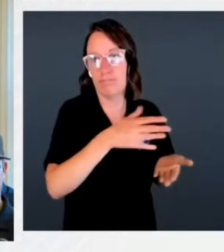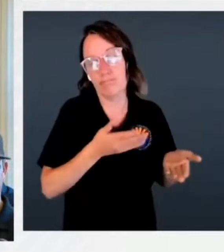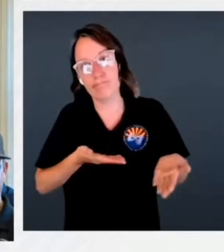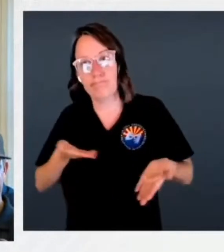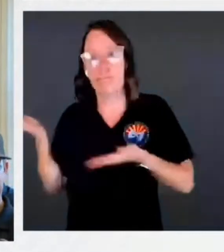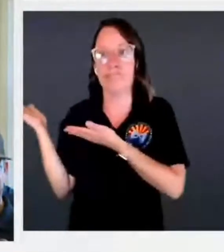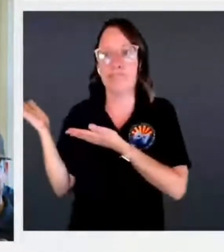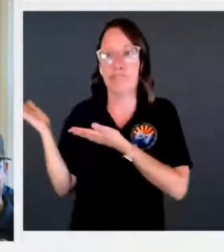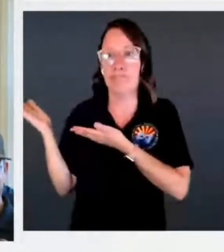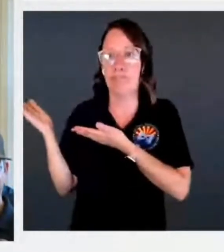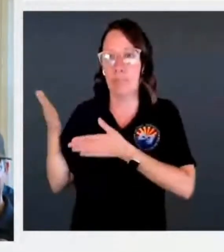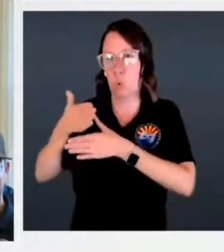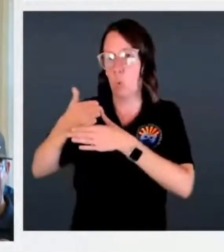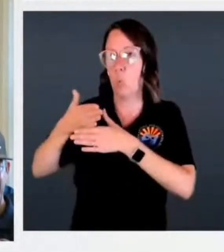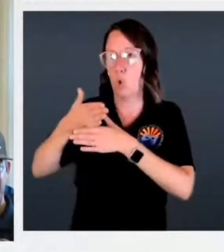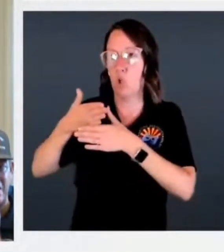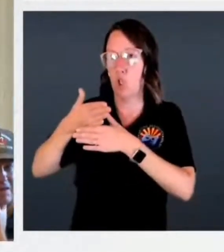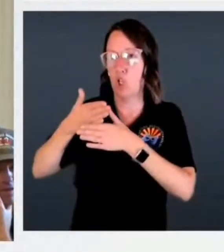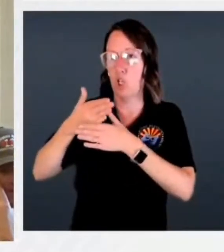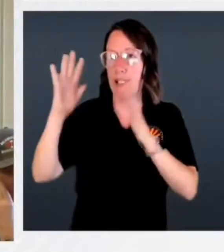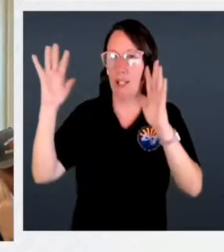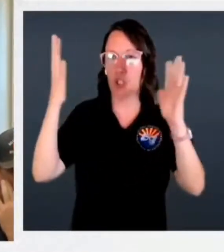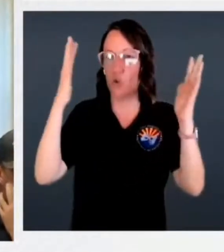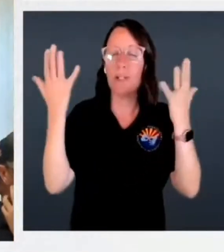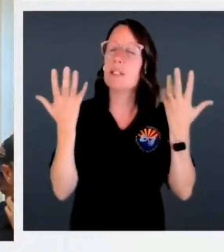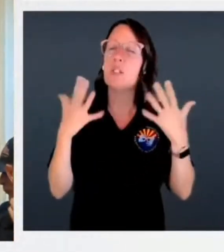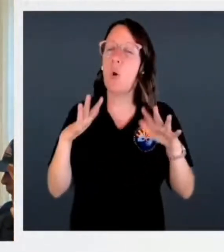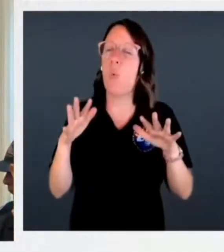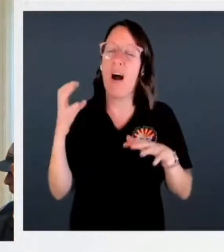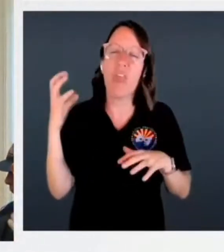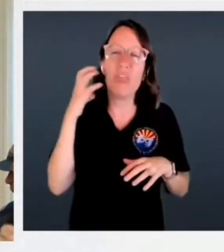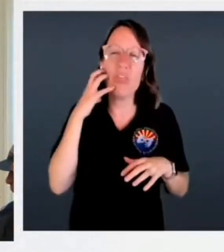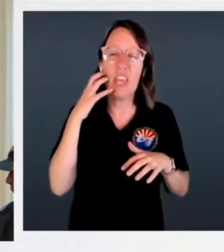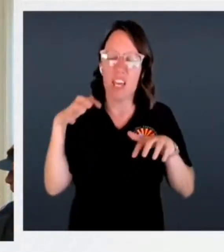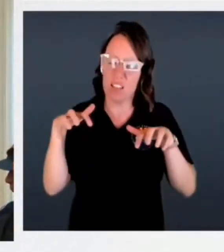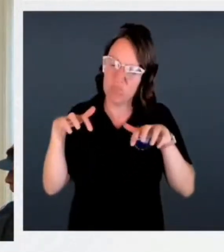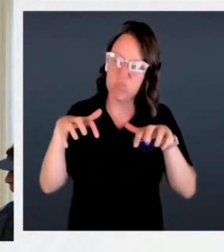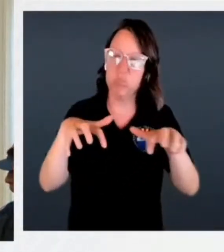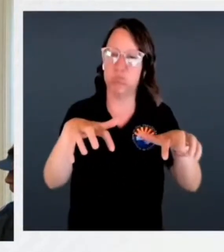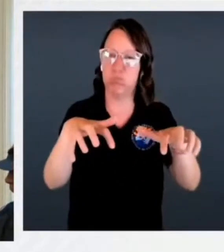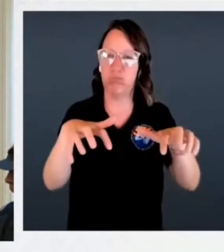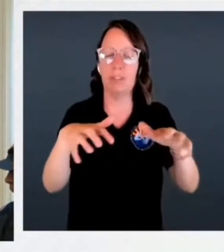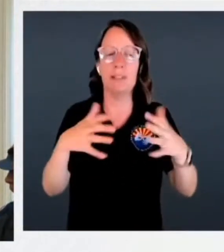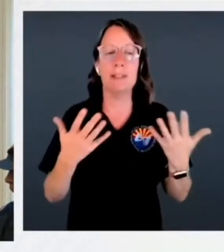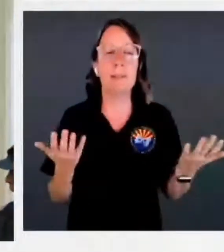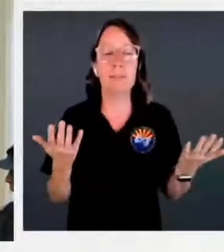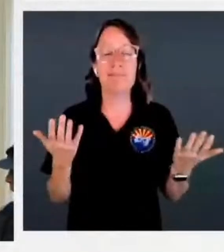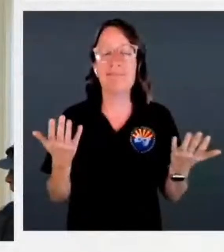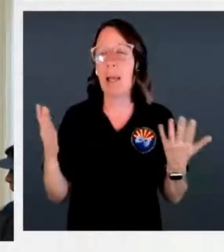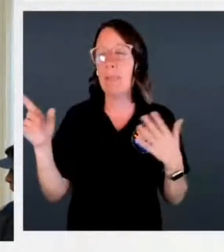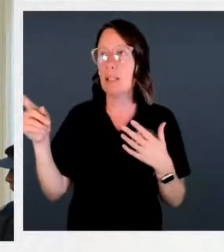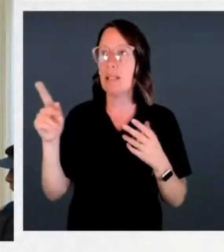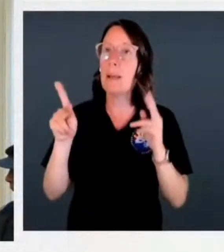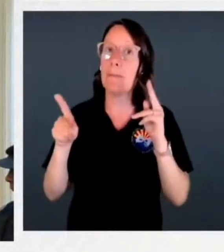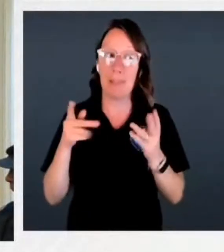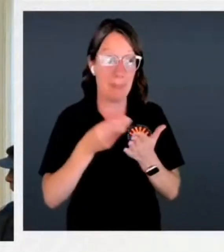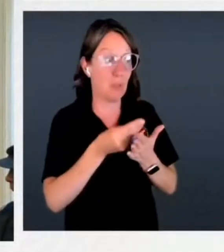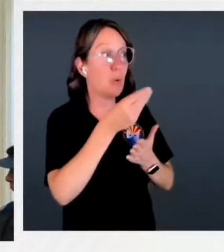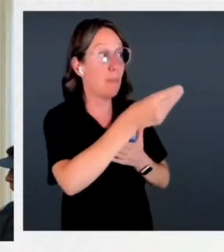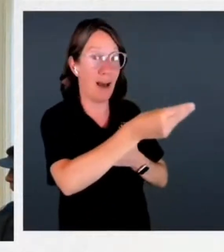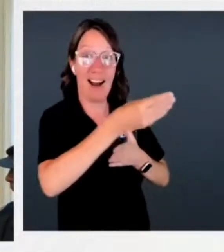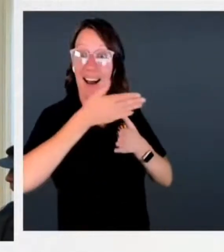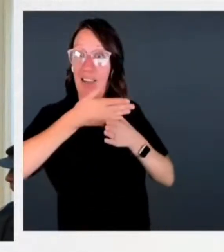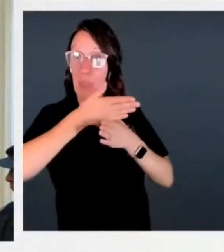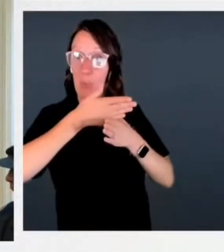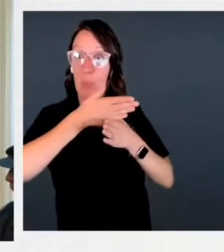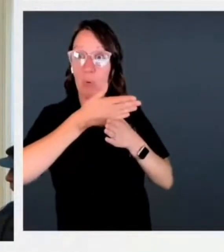Unfortunately, you know, for most of us, we're at the mercy of the timber market all the time, whether or not it's you know, a profitable situation.